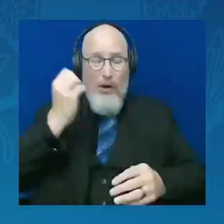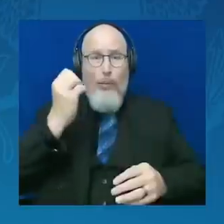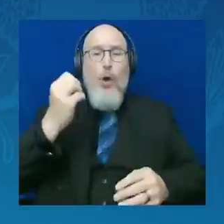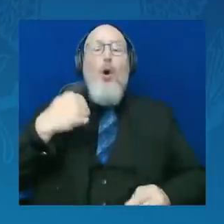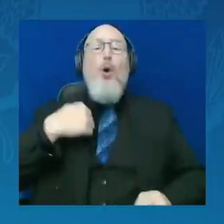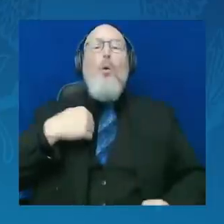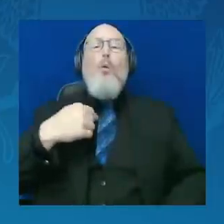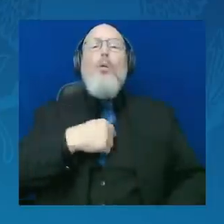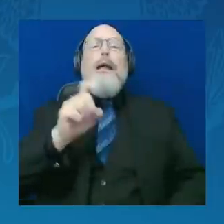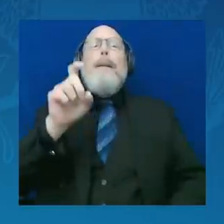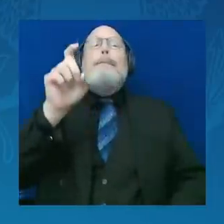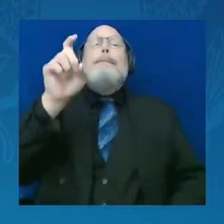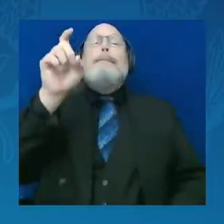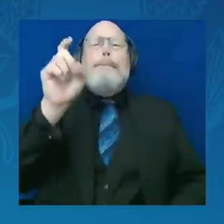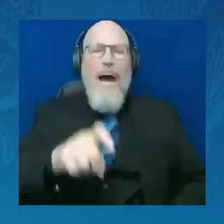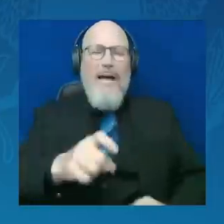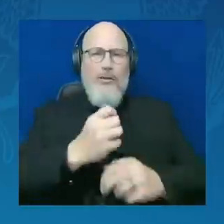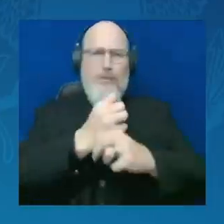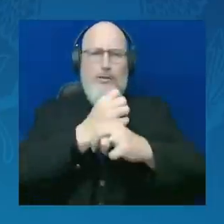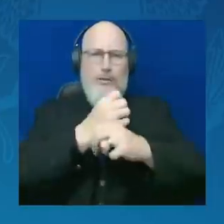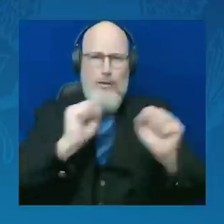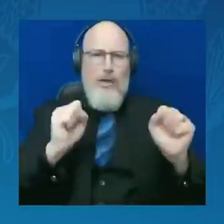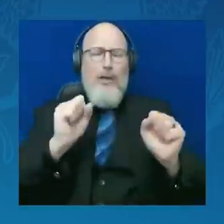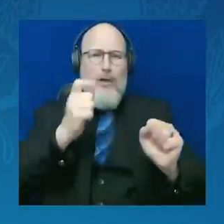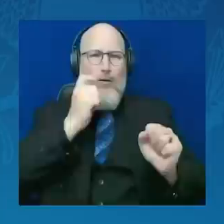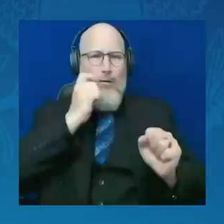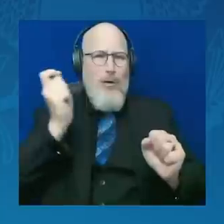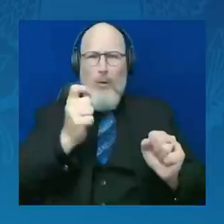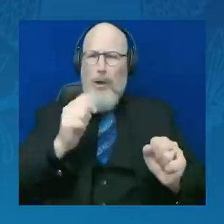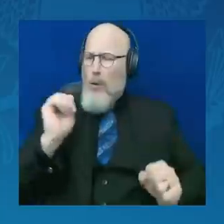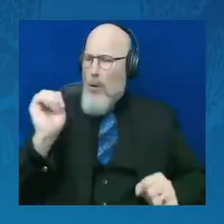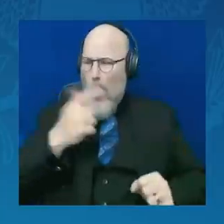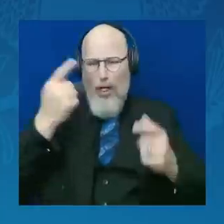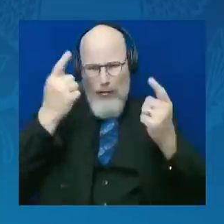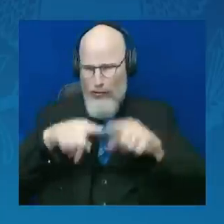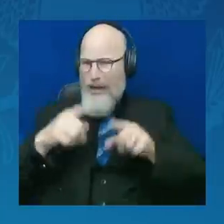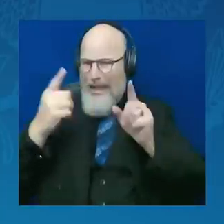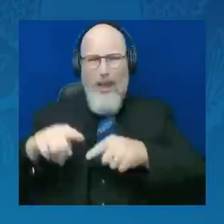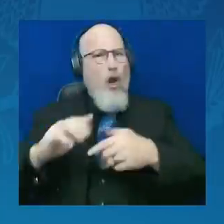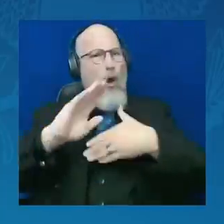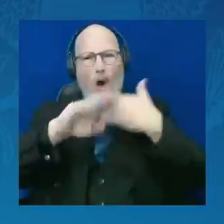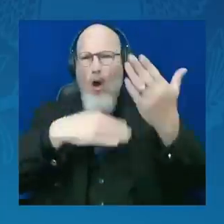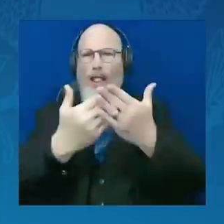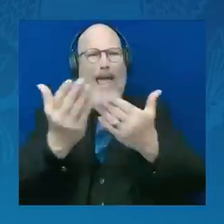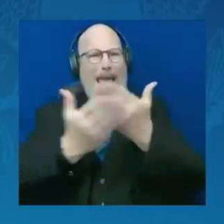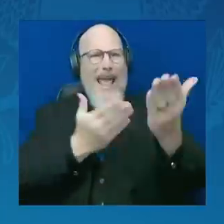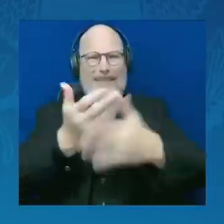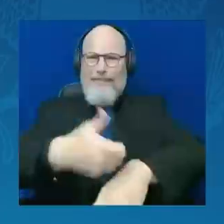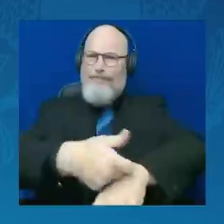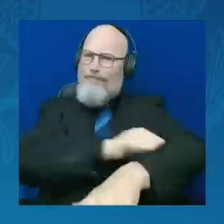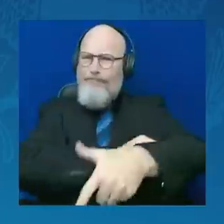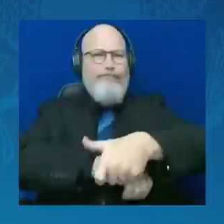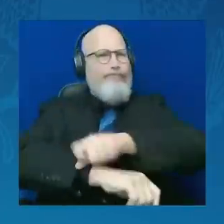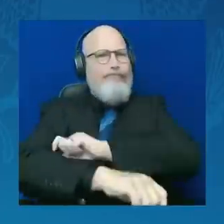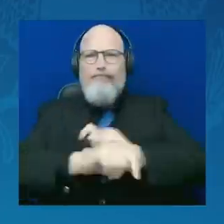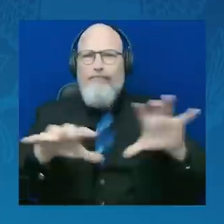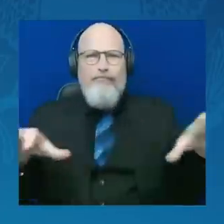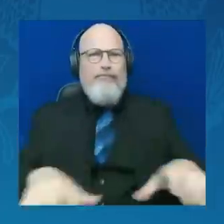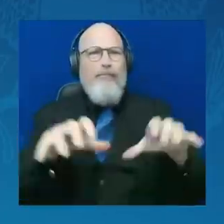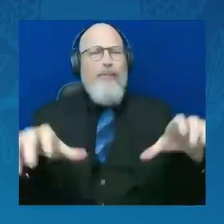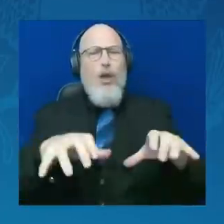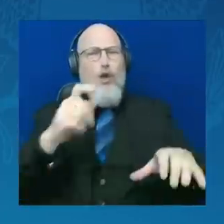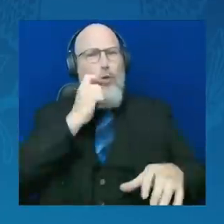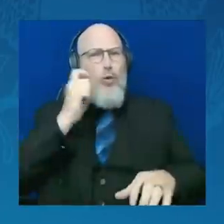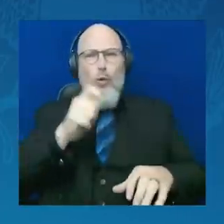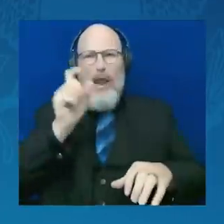aware of that. All hands should be on board. Ukraine needs to be helped. And we have to stay united in that respect. We